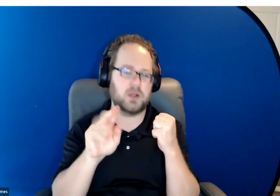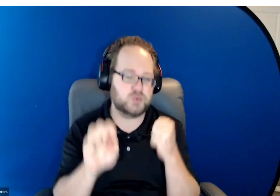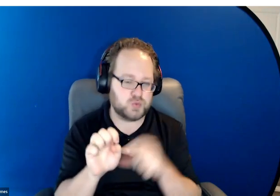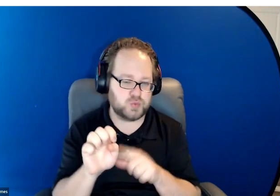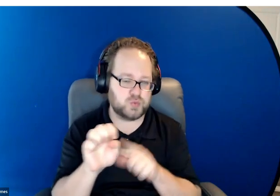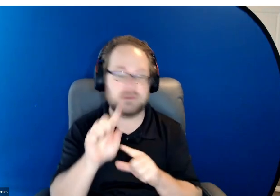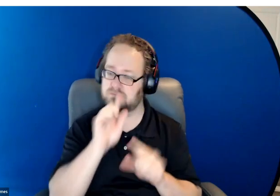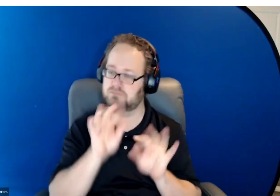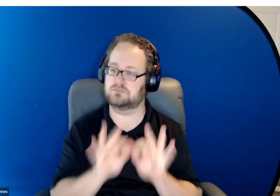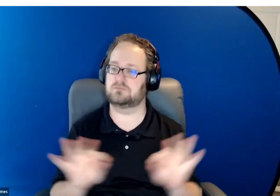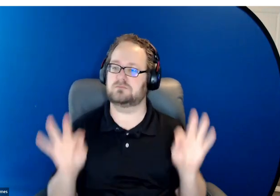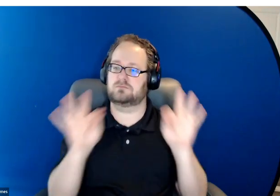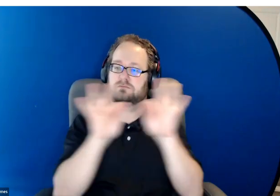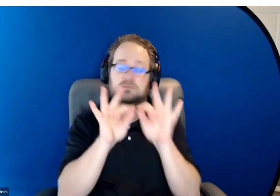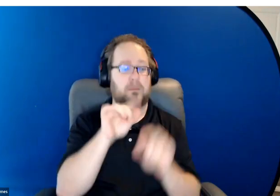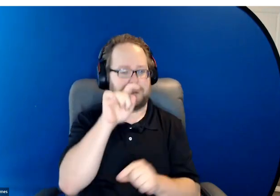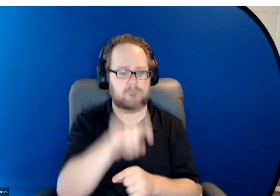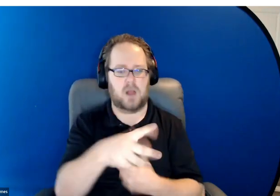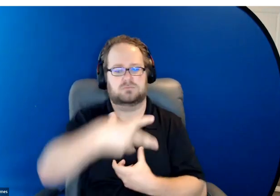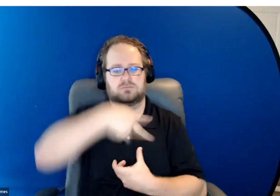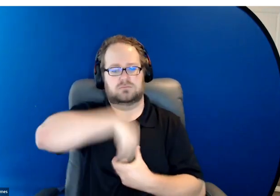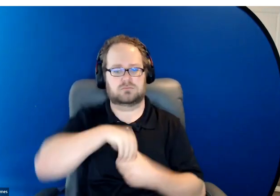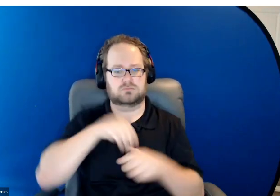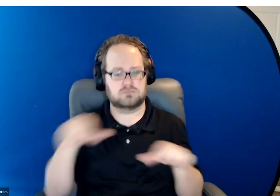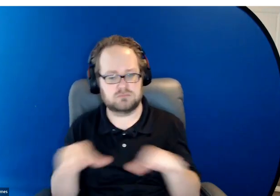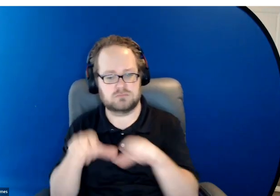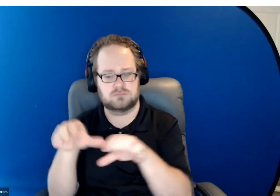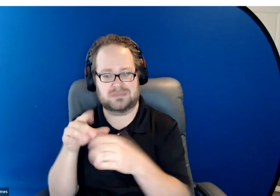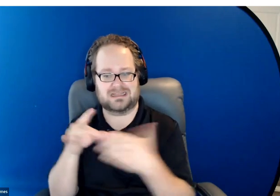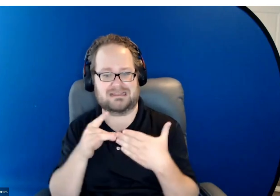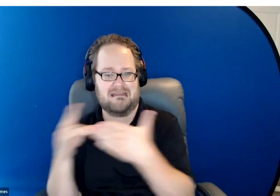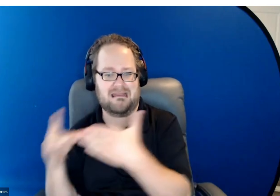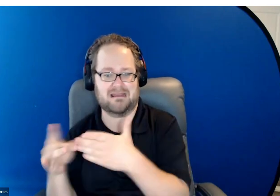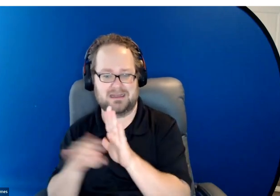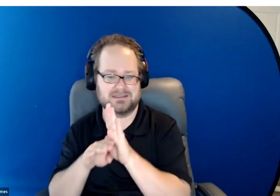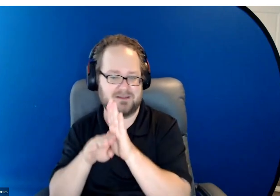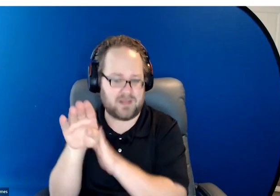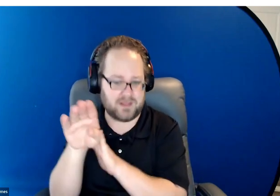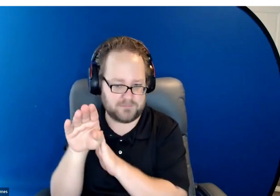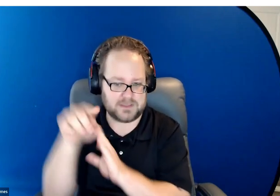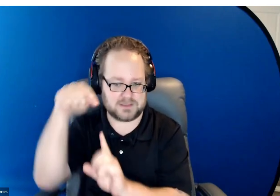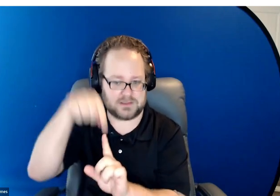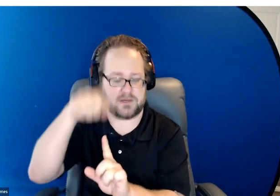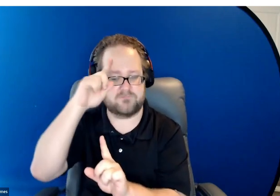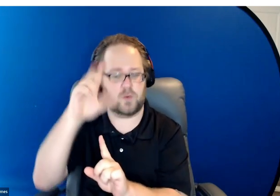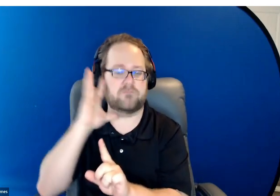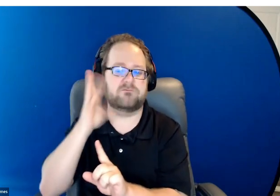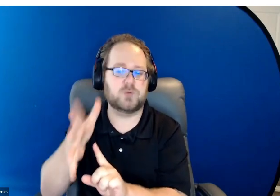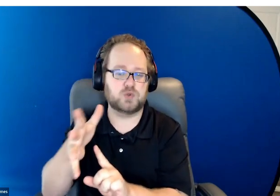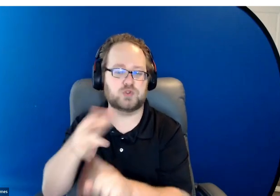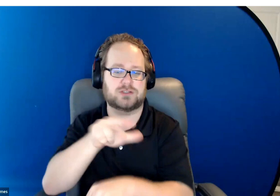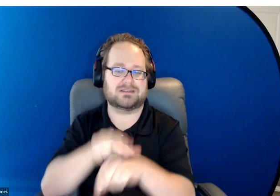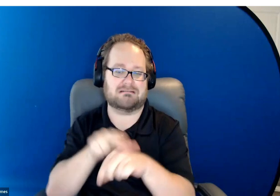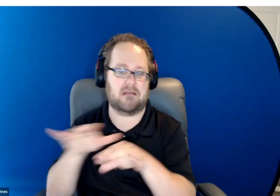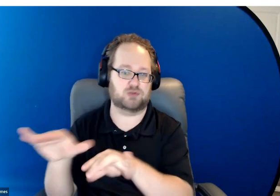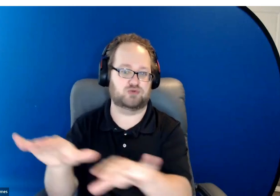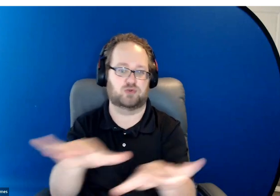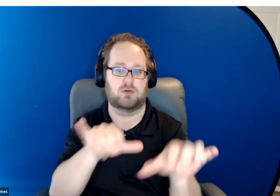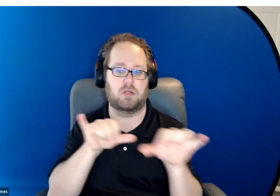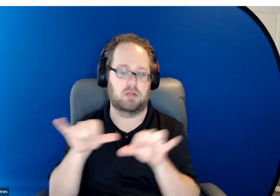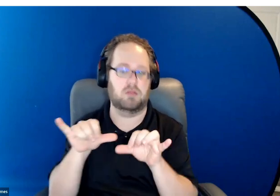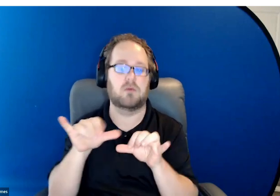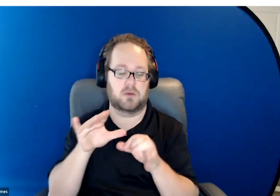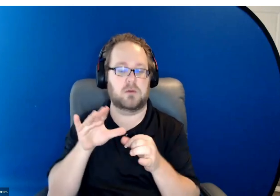and need to be a part of guiding the development of the future national plan on aging. And I want